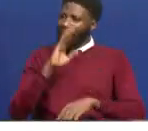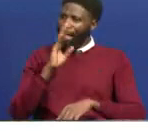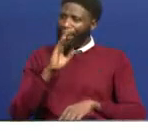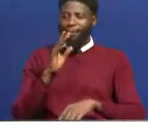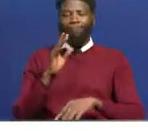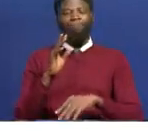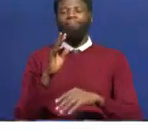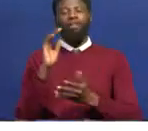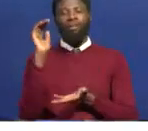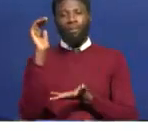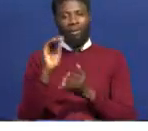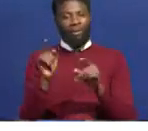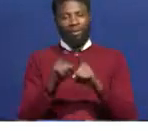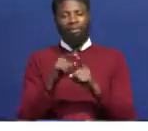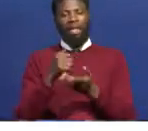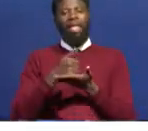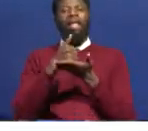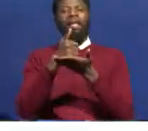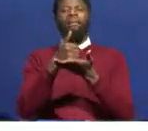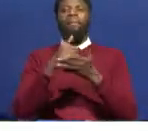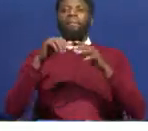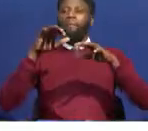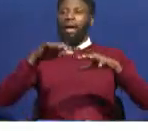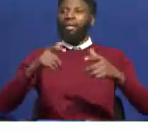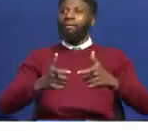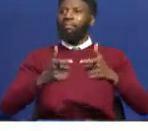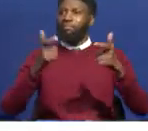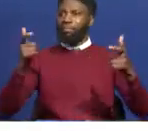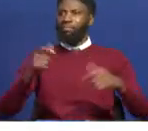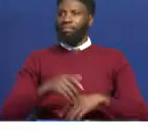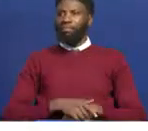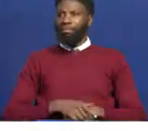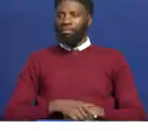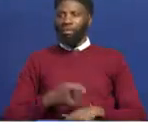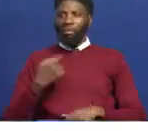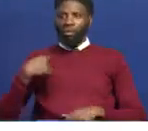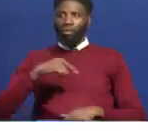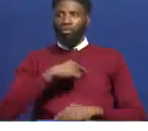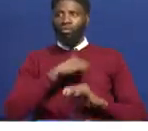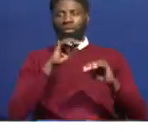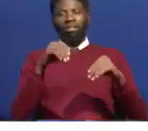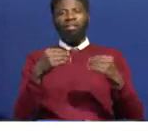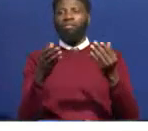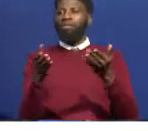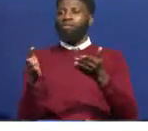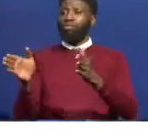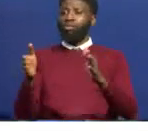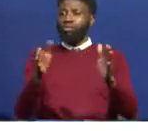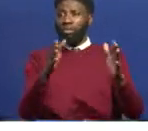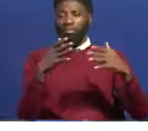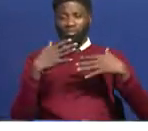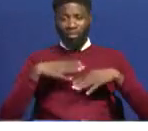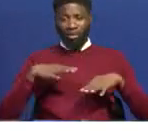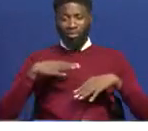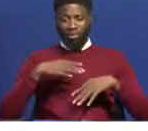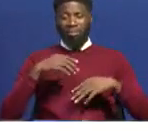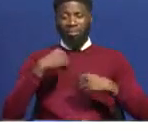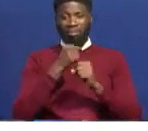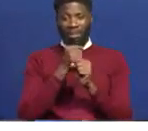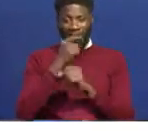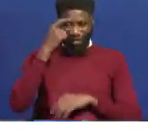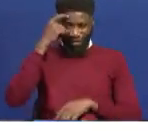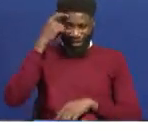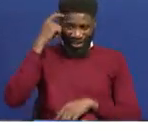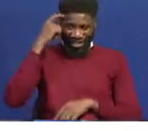smallholder farmers. We will be able to provide an opportunity for those who are producing indigenous vegetables